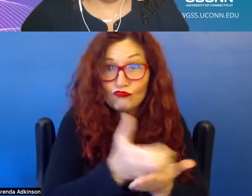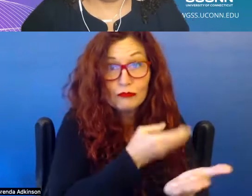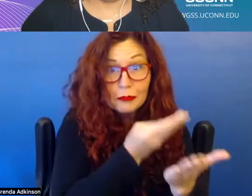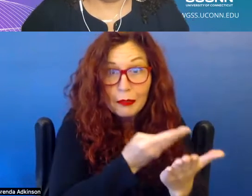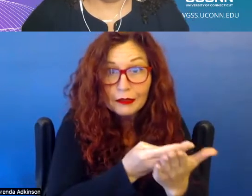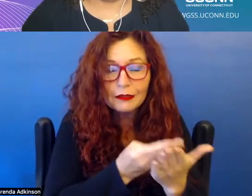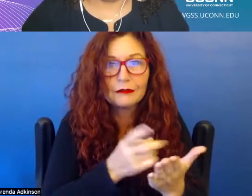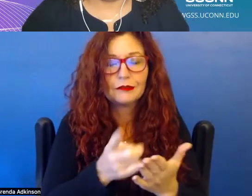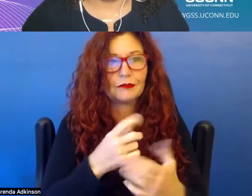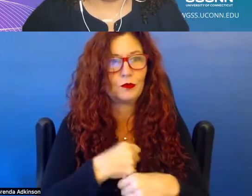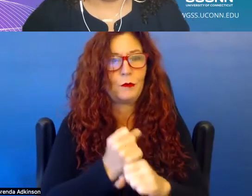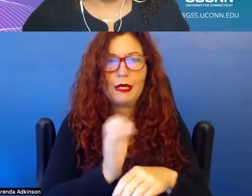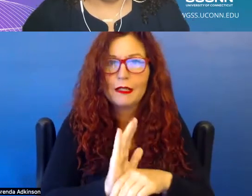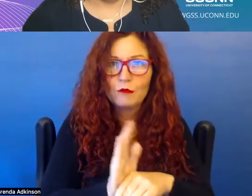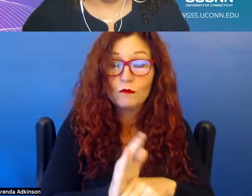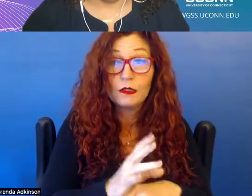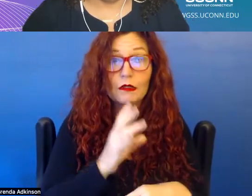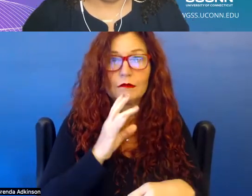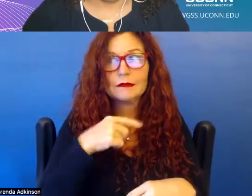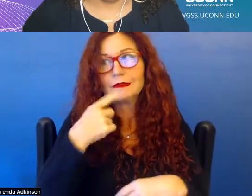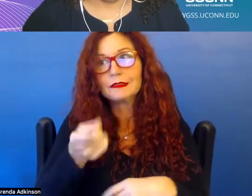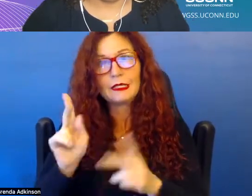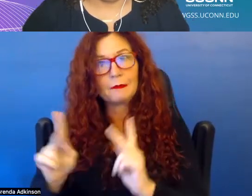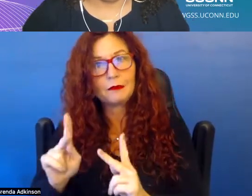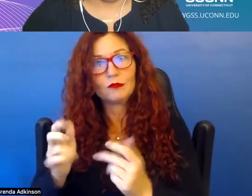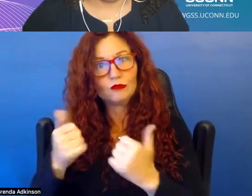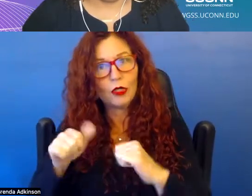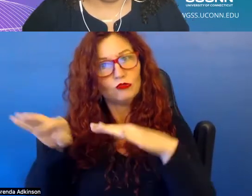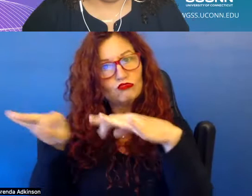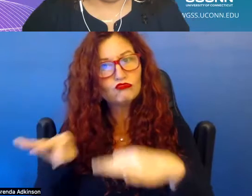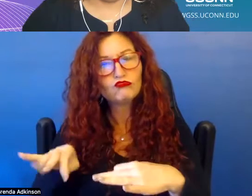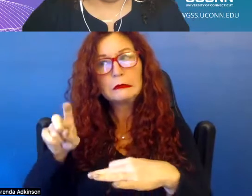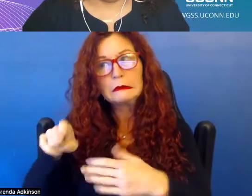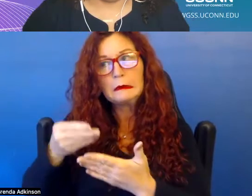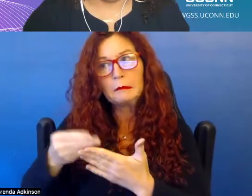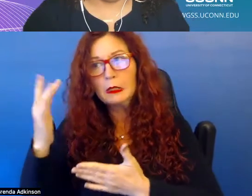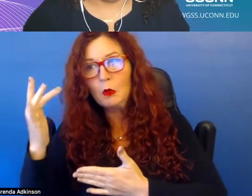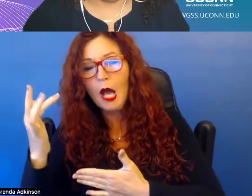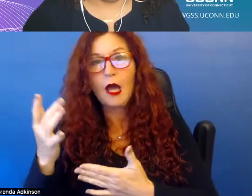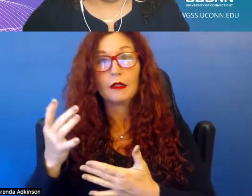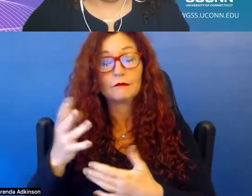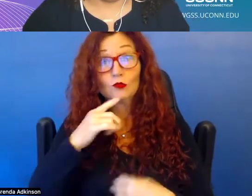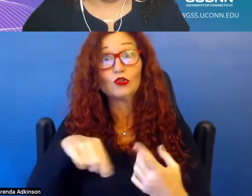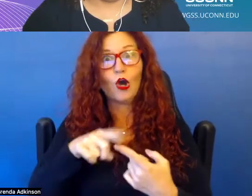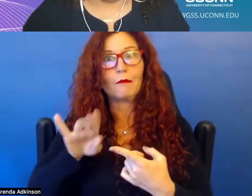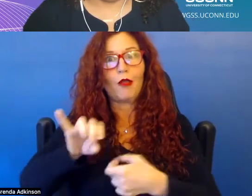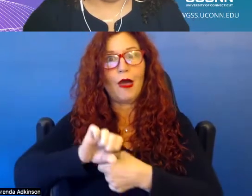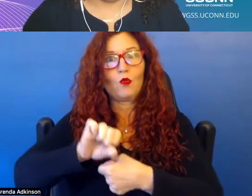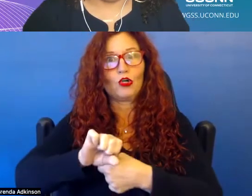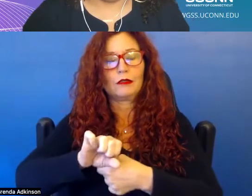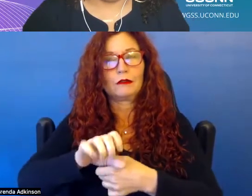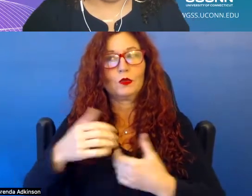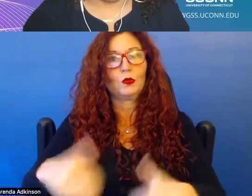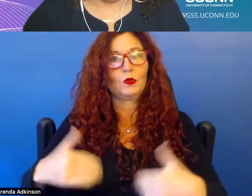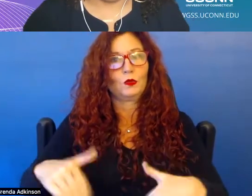like even just talking about that work, which it literally just sent chills up my spine hearing about the $35 million